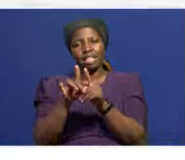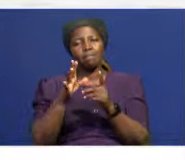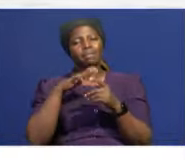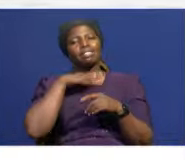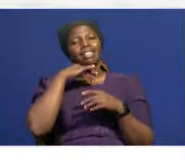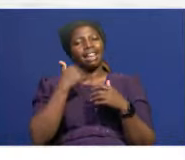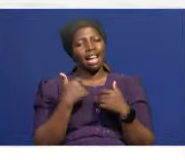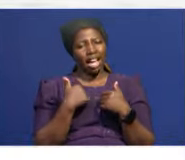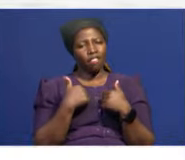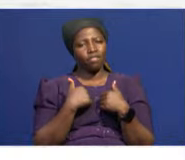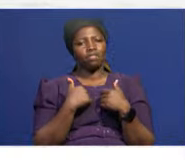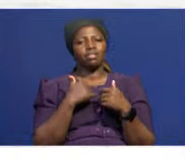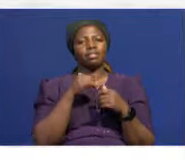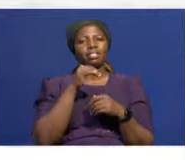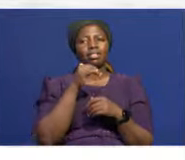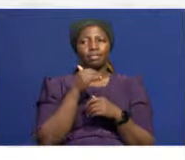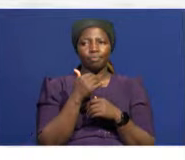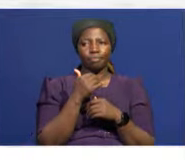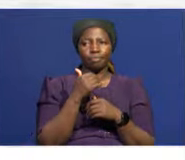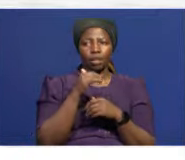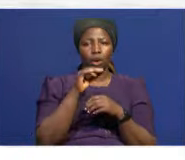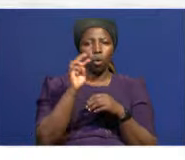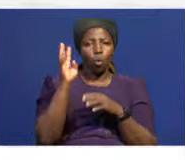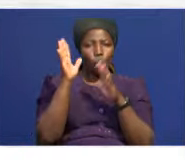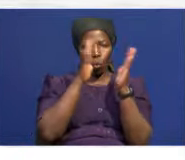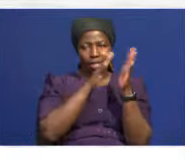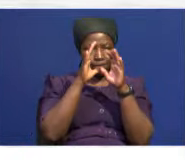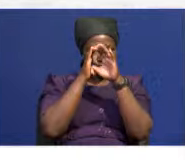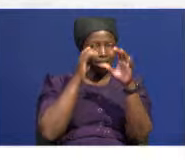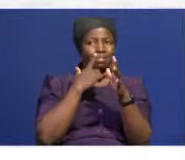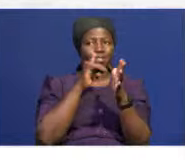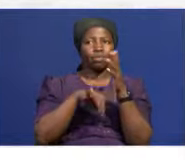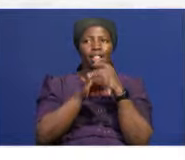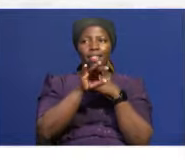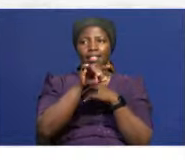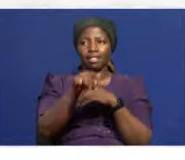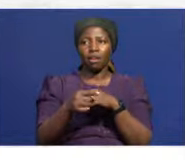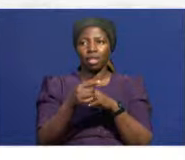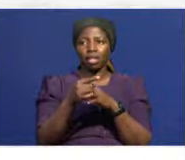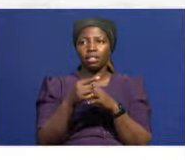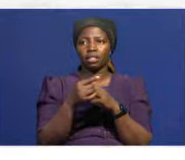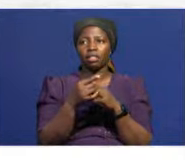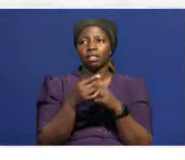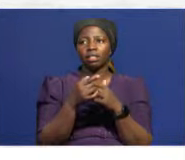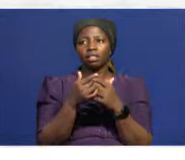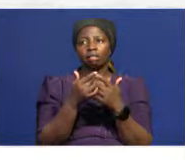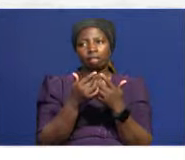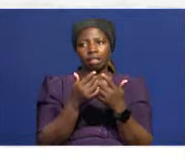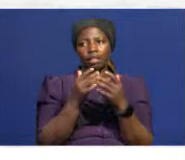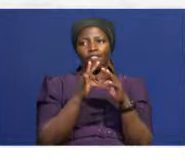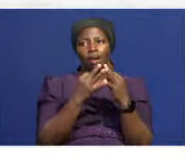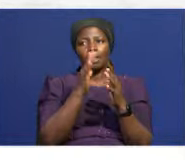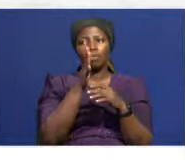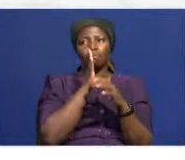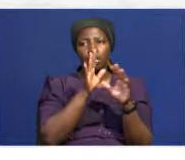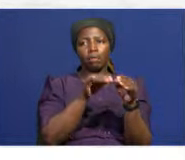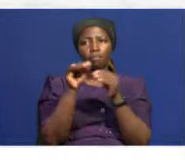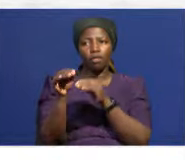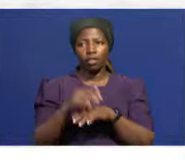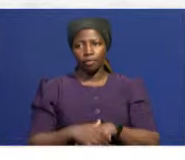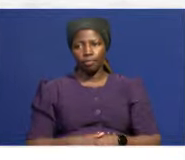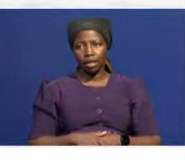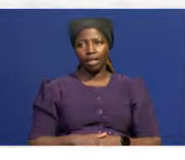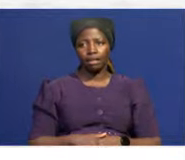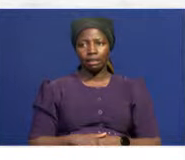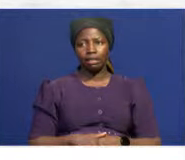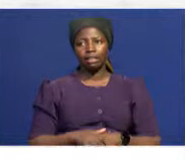that 30,000 households will be displaced in at least 26 high-risk counties, with the incidence of drowning expected